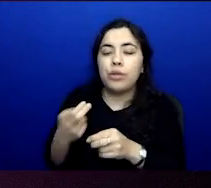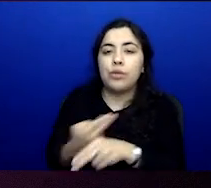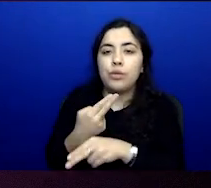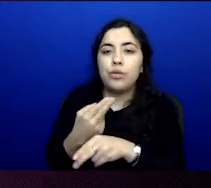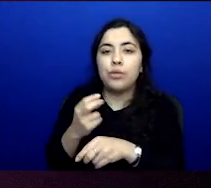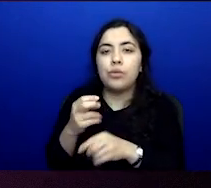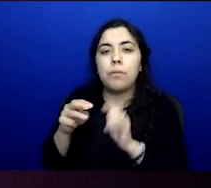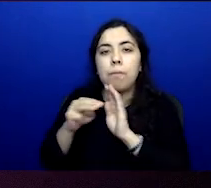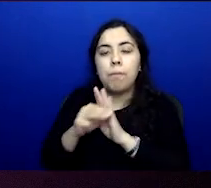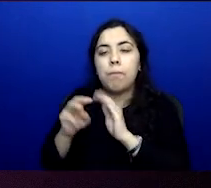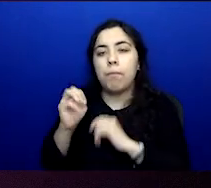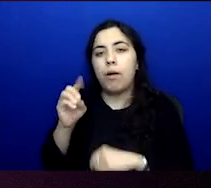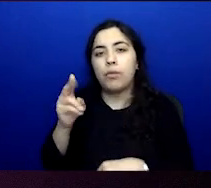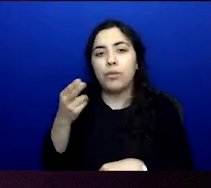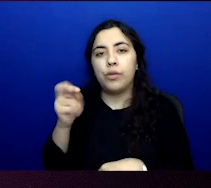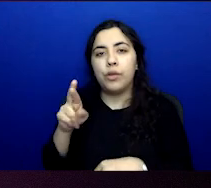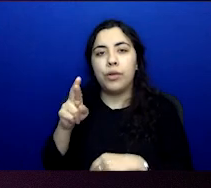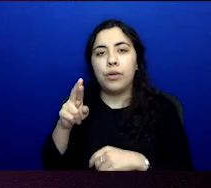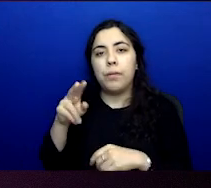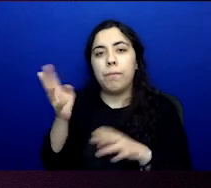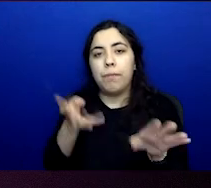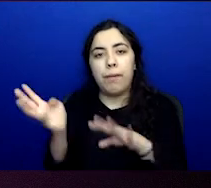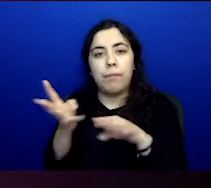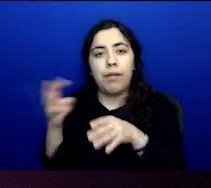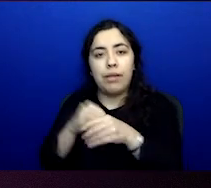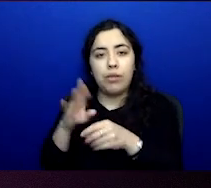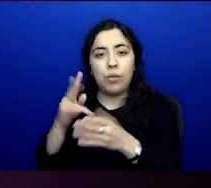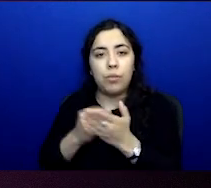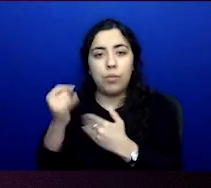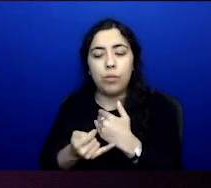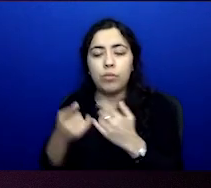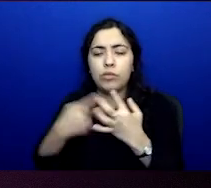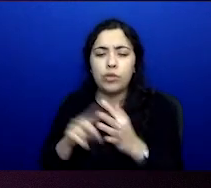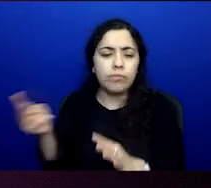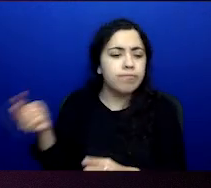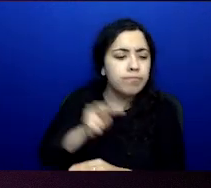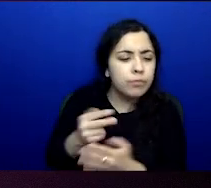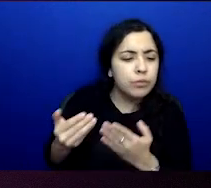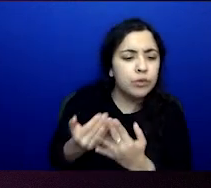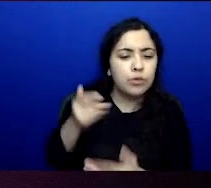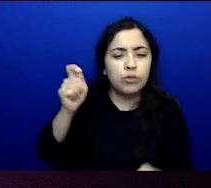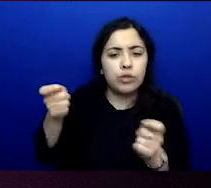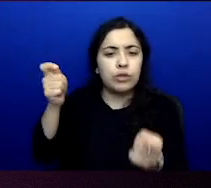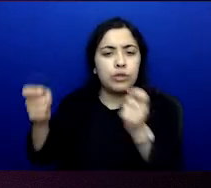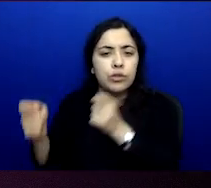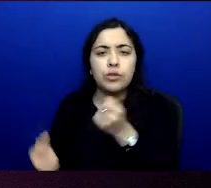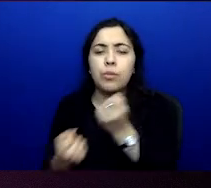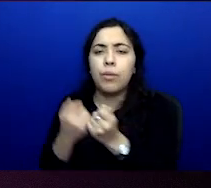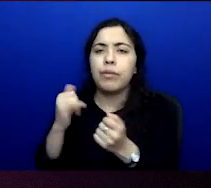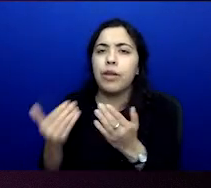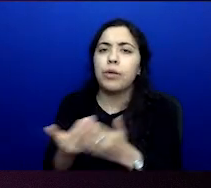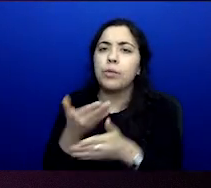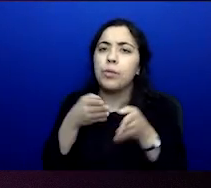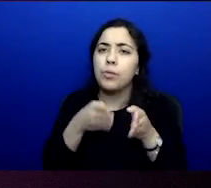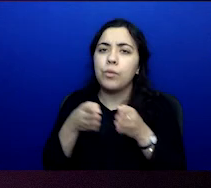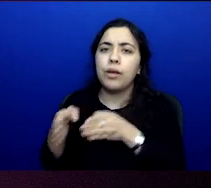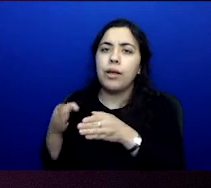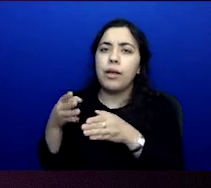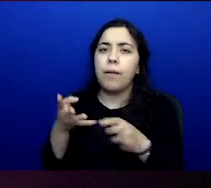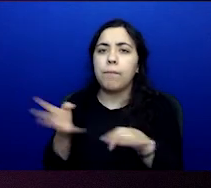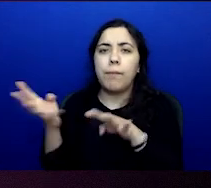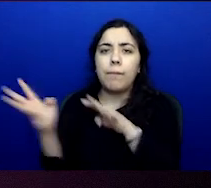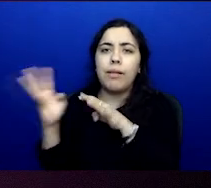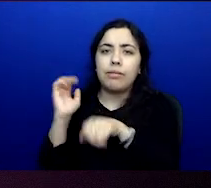Kedro project, so our team, the Kedro-viz team, started to look into new drastic changes to support this new way of pipeline